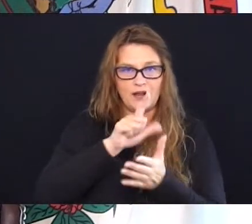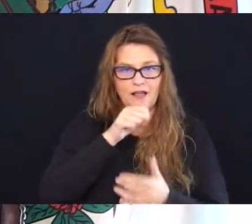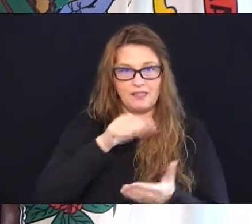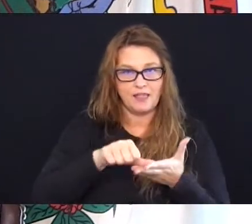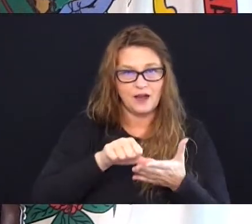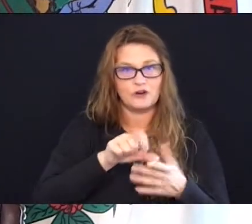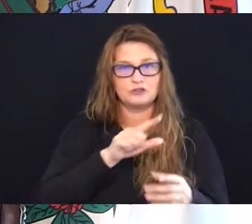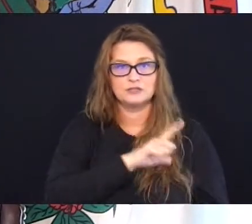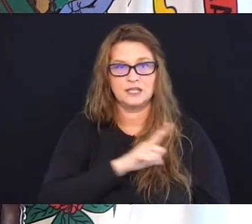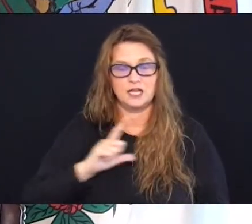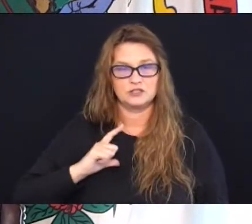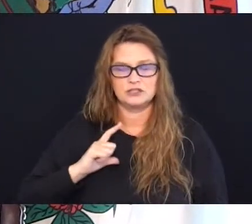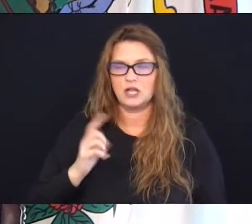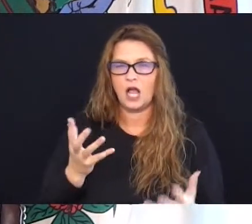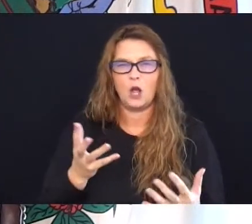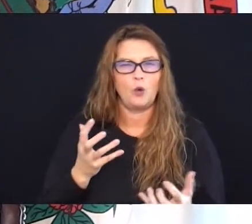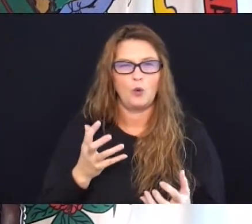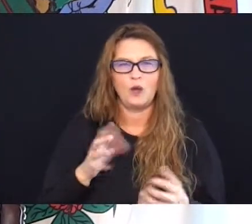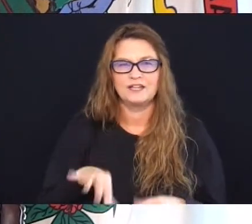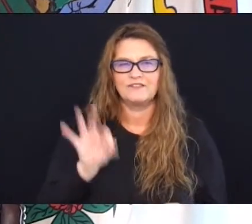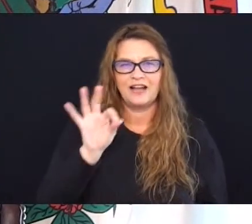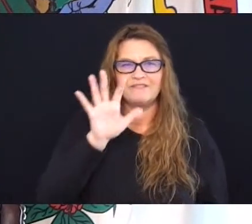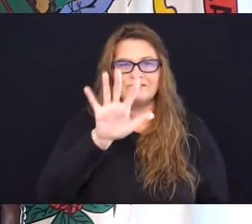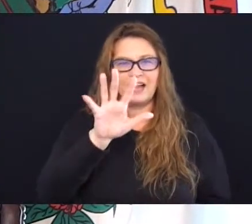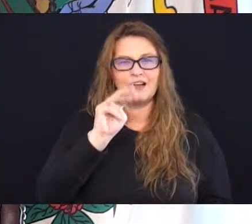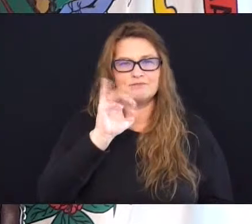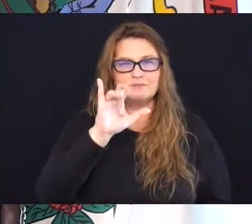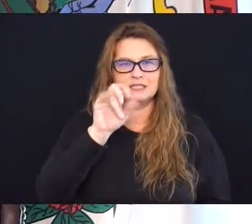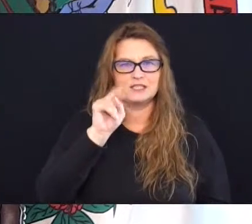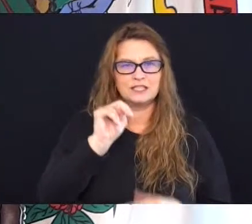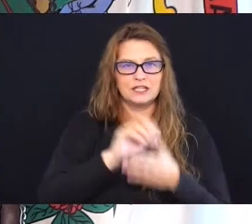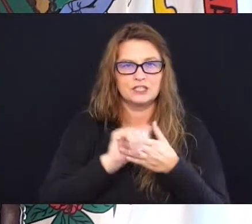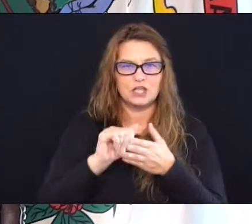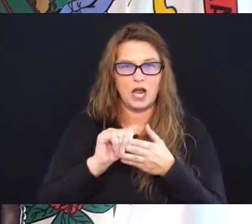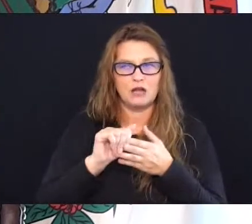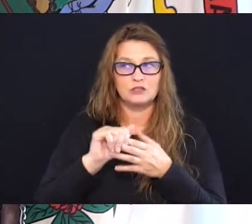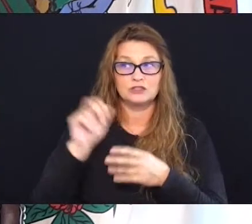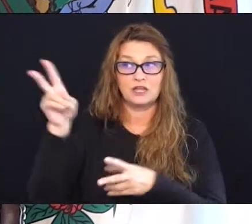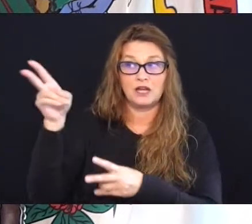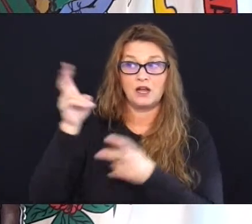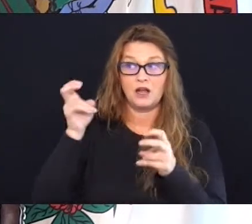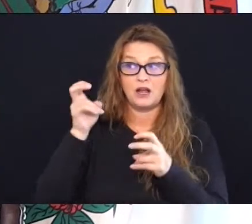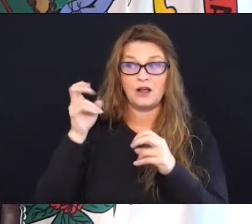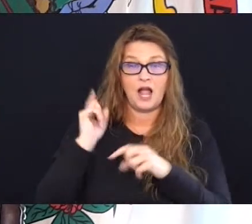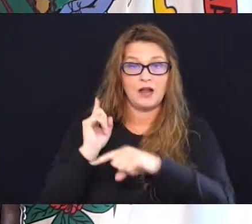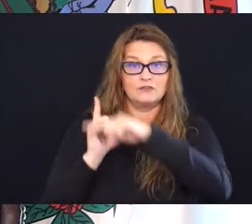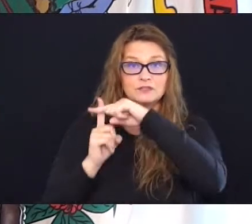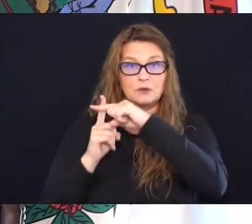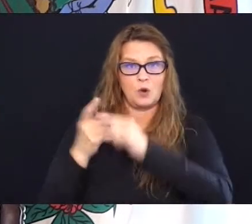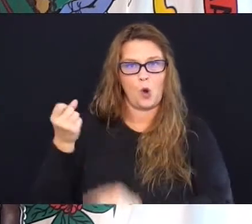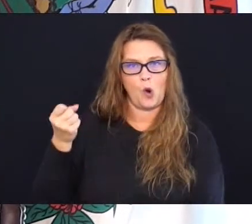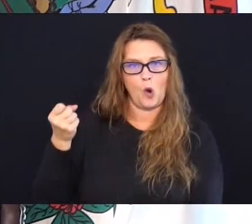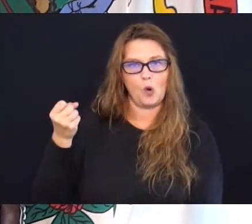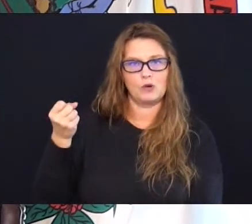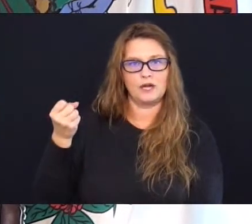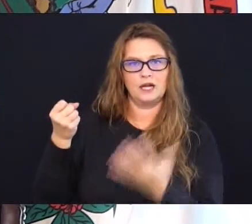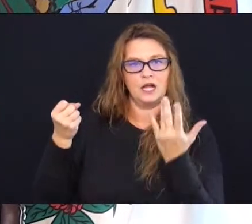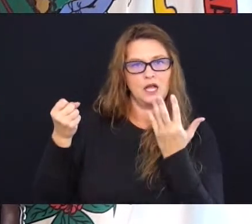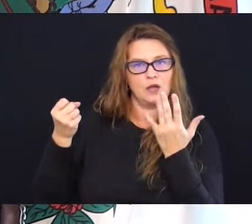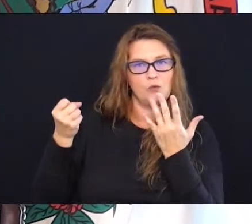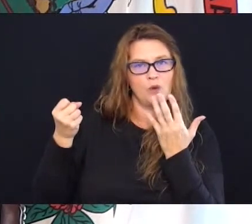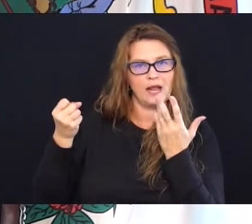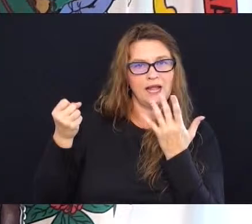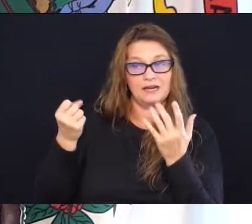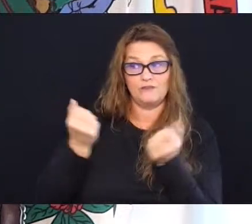everything. I want to some way, somehow find $5 million. We'll pull it right out of surplus. We'll hold it and wait for this